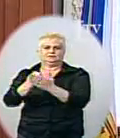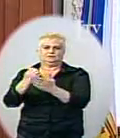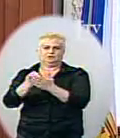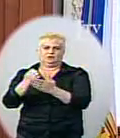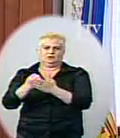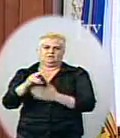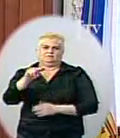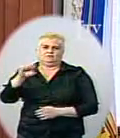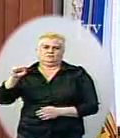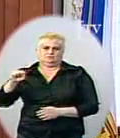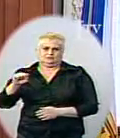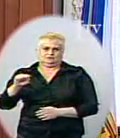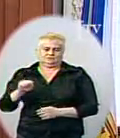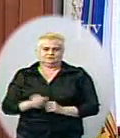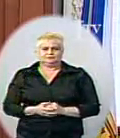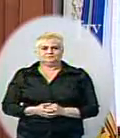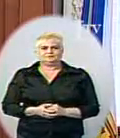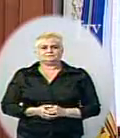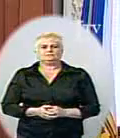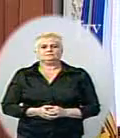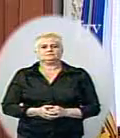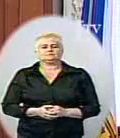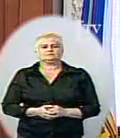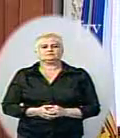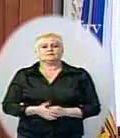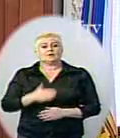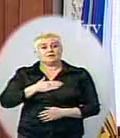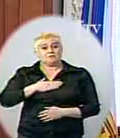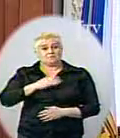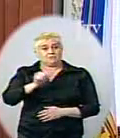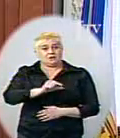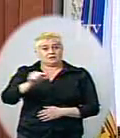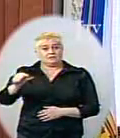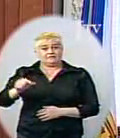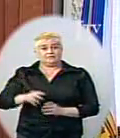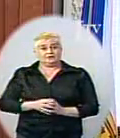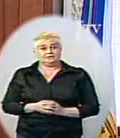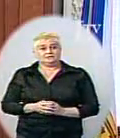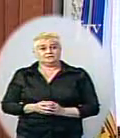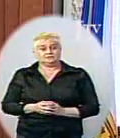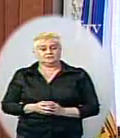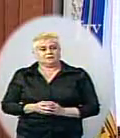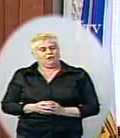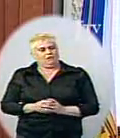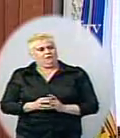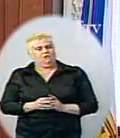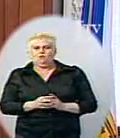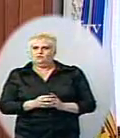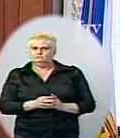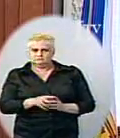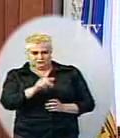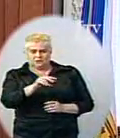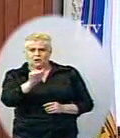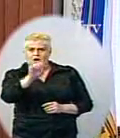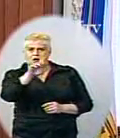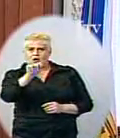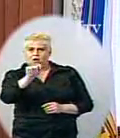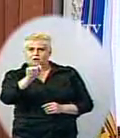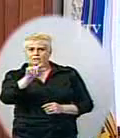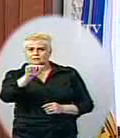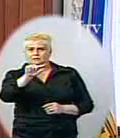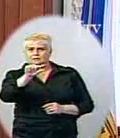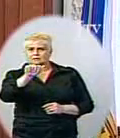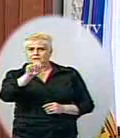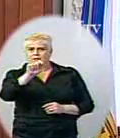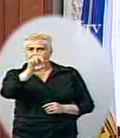Nova Scotia. My government takes great interest in the Art Gallery of Nova Scotia, the largest one of